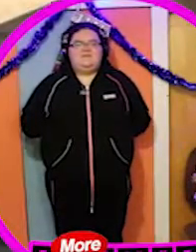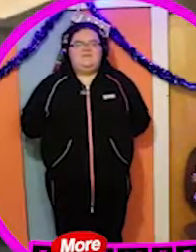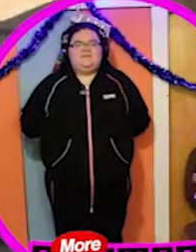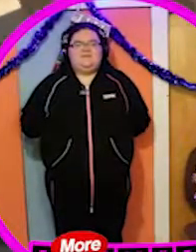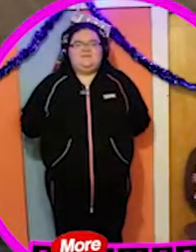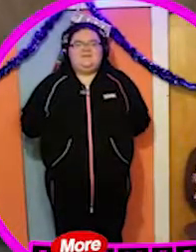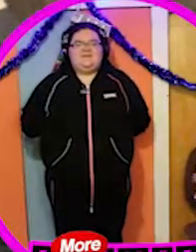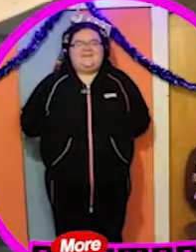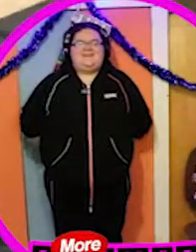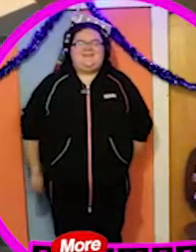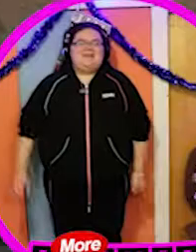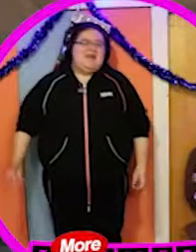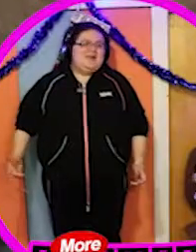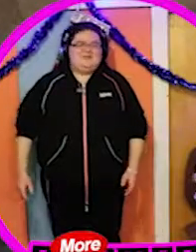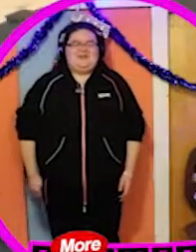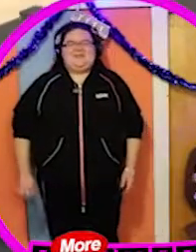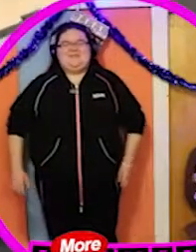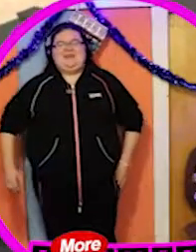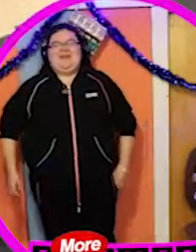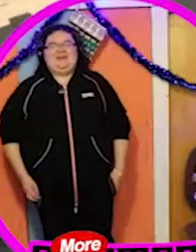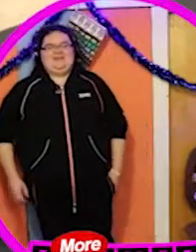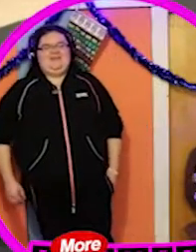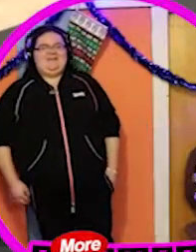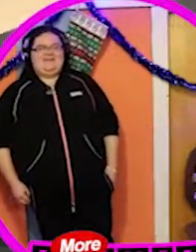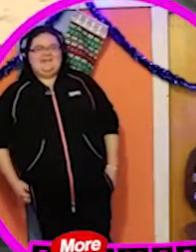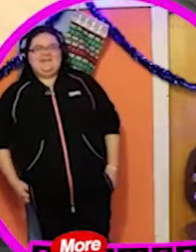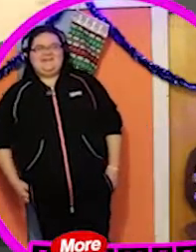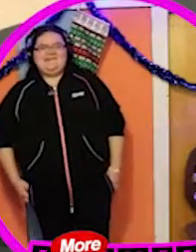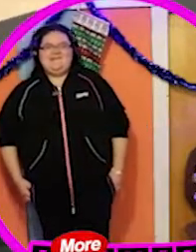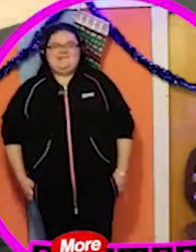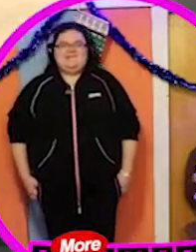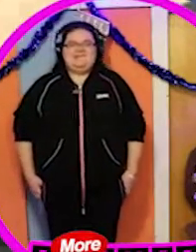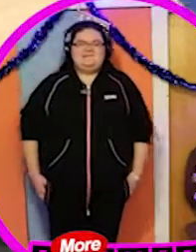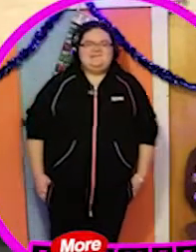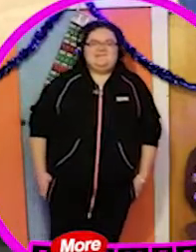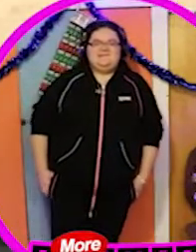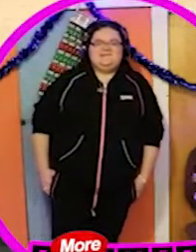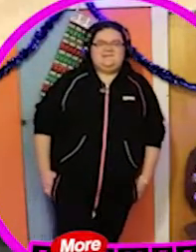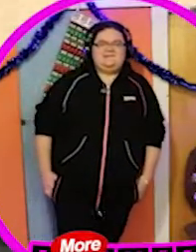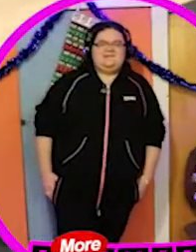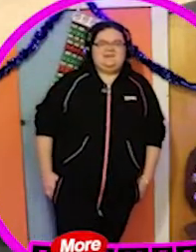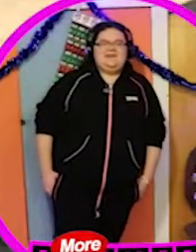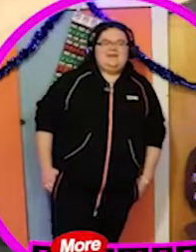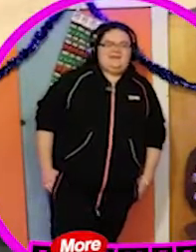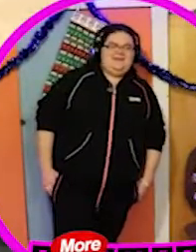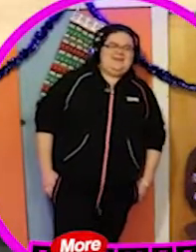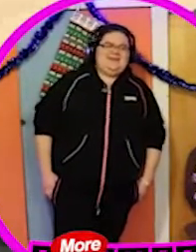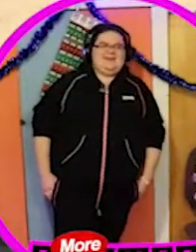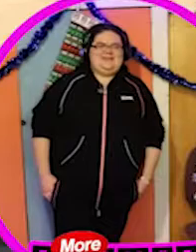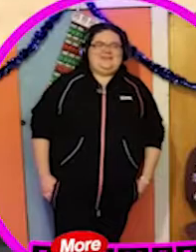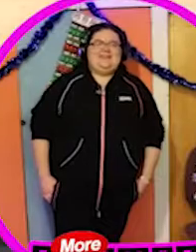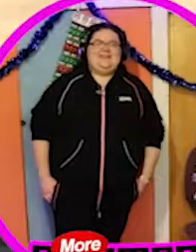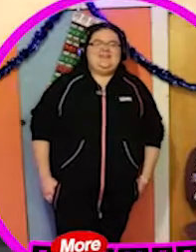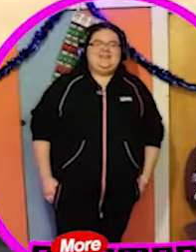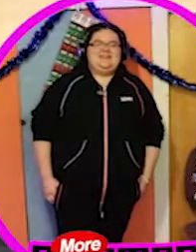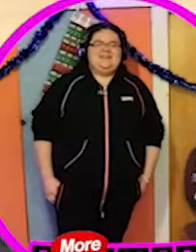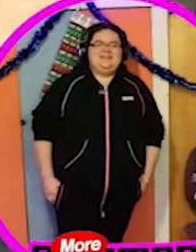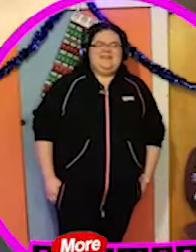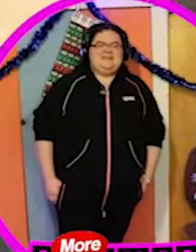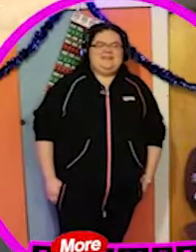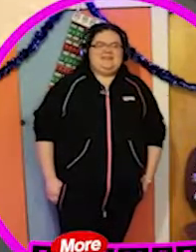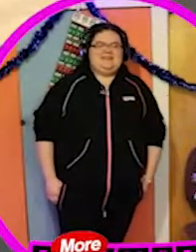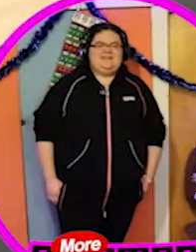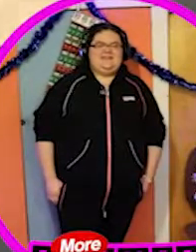or something though, won't it? Possibly, I don't know. Bro, that carriage is a death carriage. It really is. I think